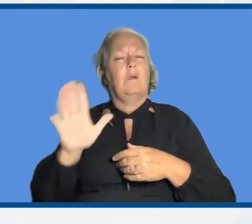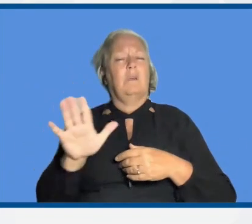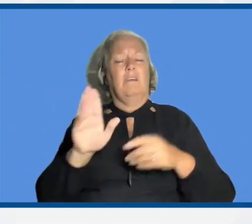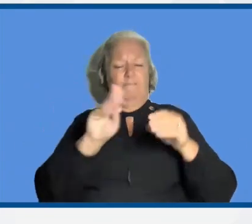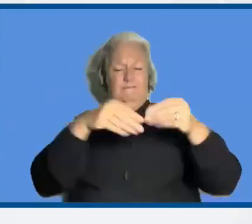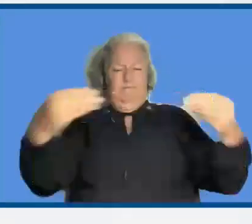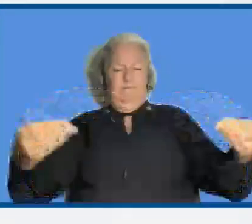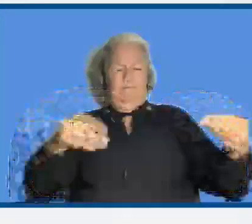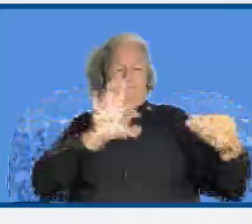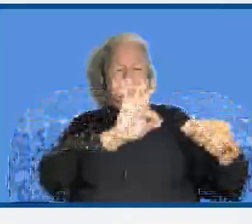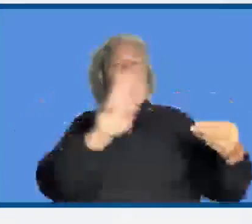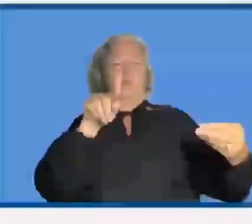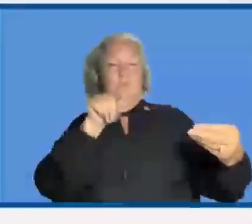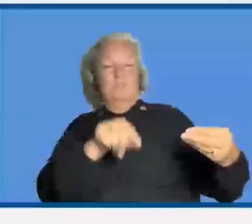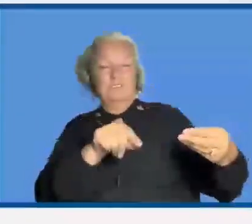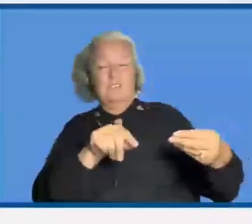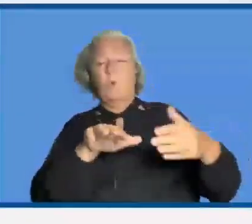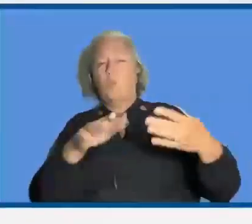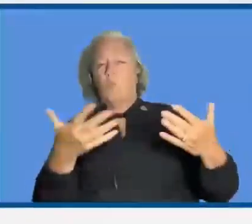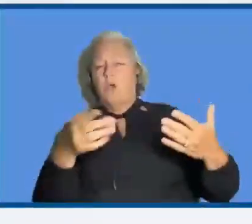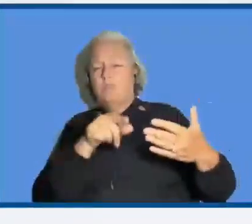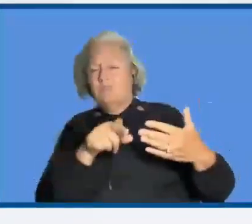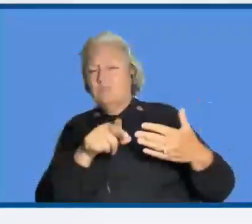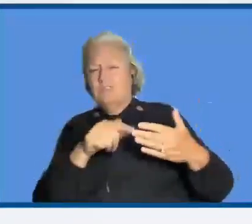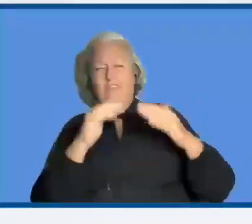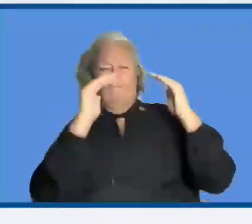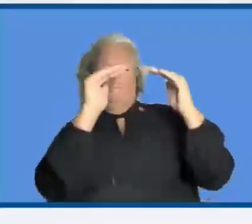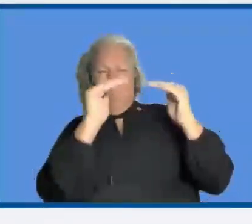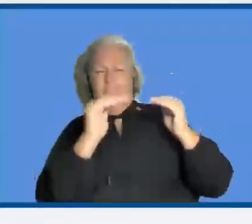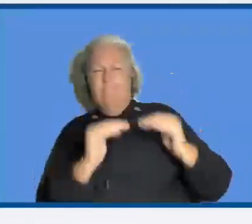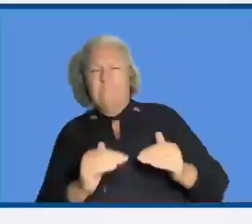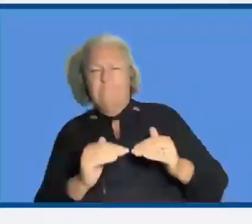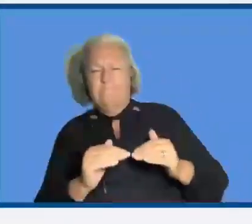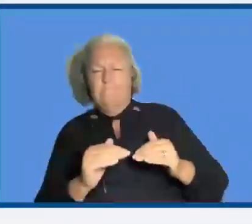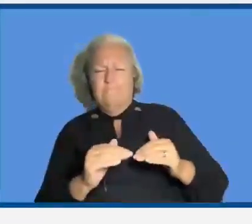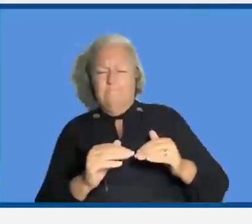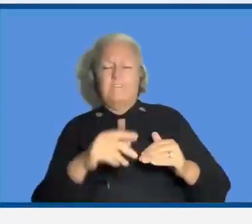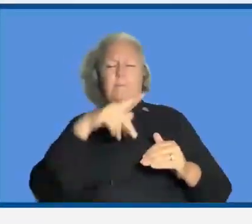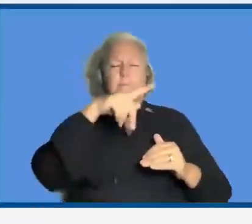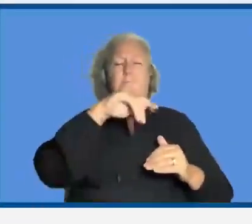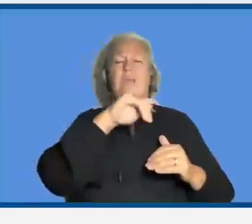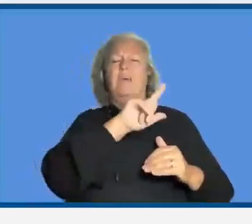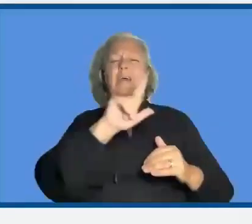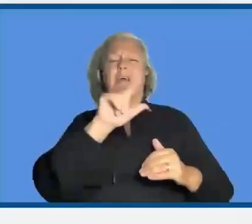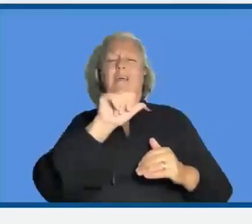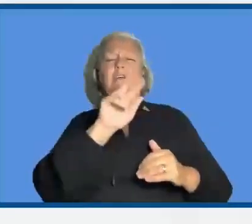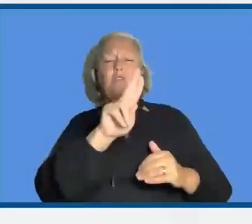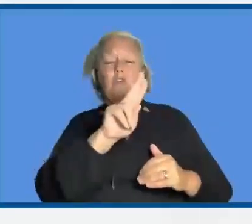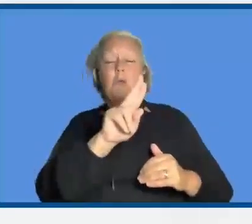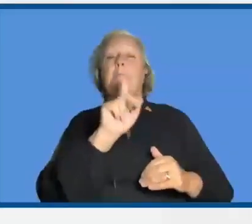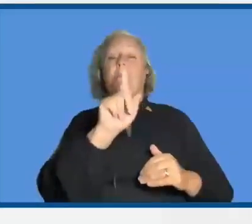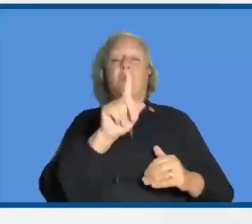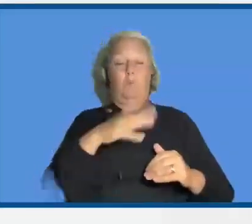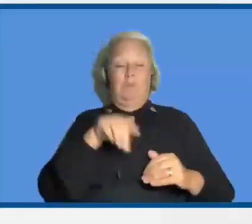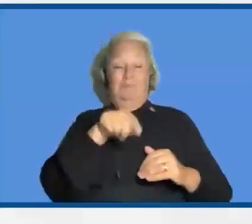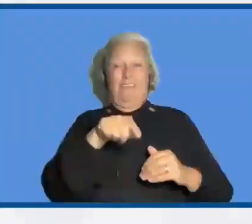national policies to go down to the local so that it permeates the local and so that it can